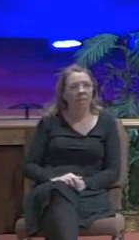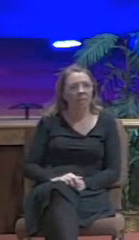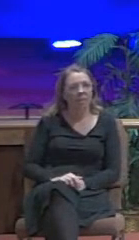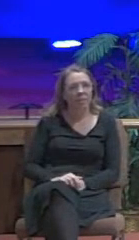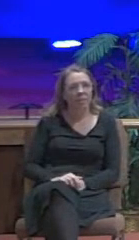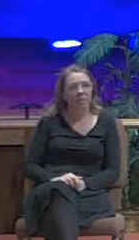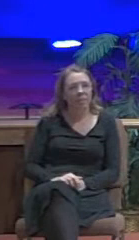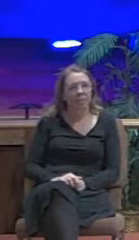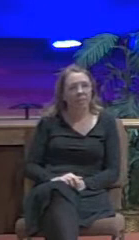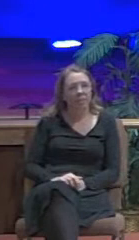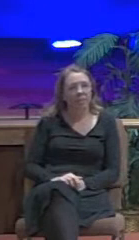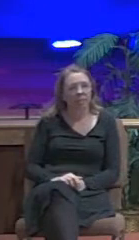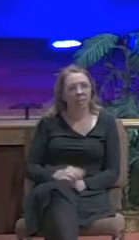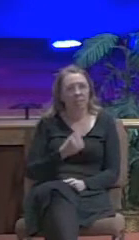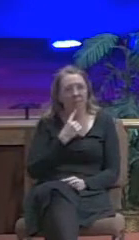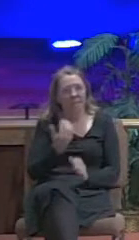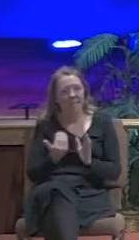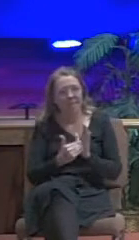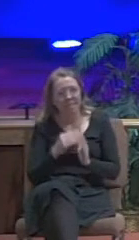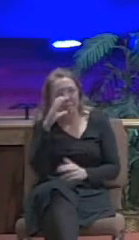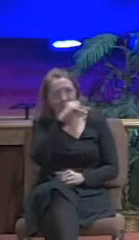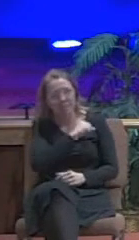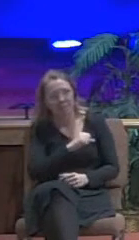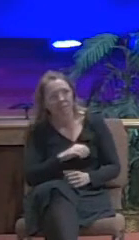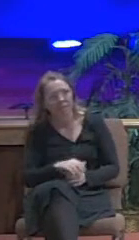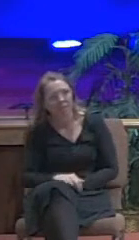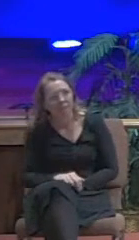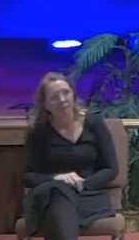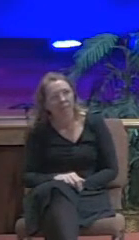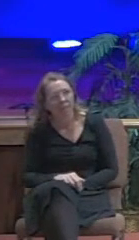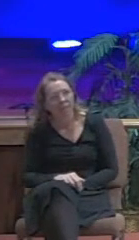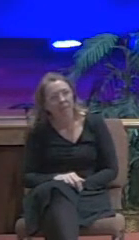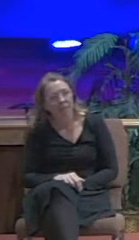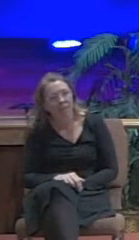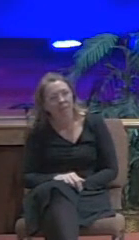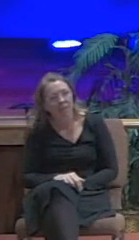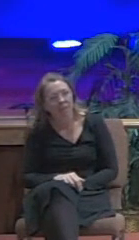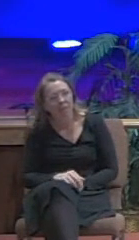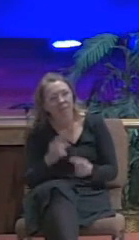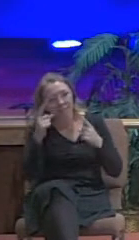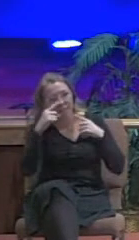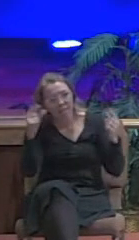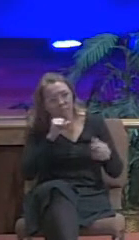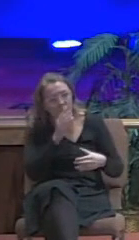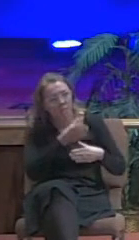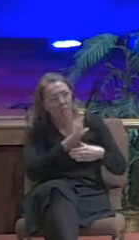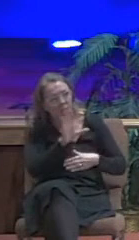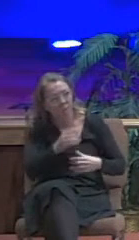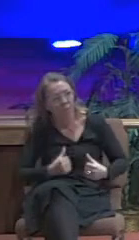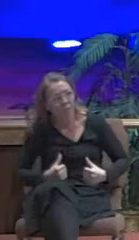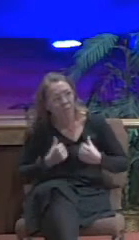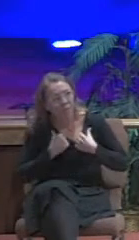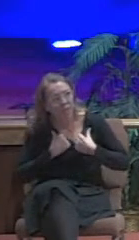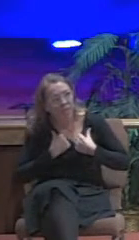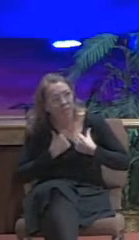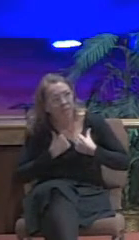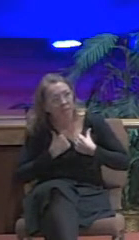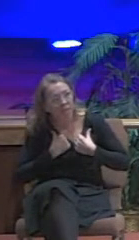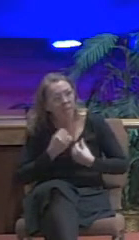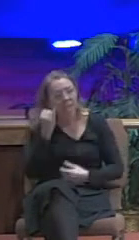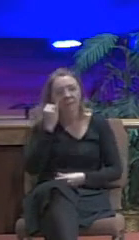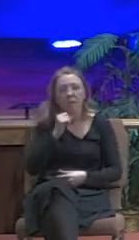Say that again. The enemy will not interfere with your life if you're not with the right thing.